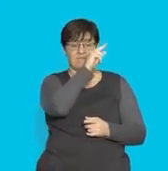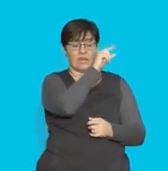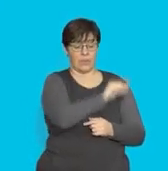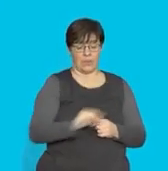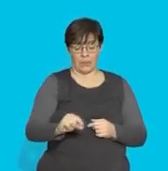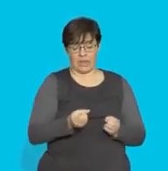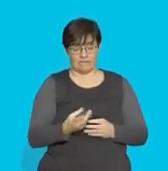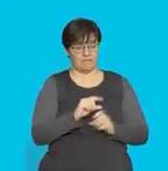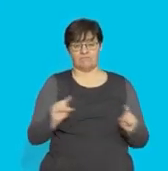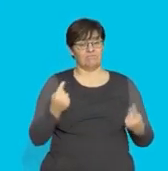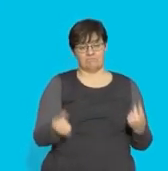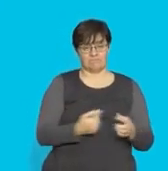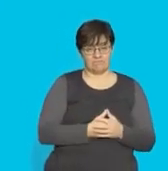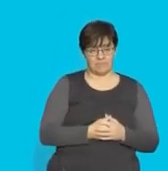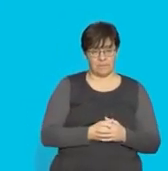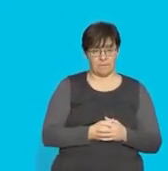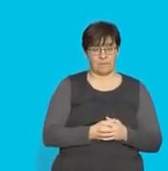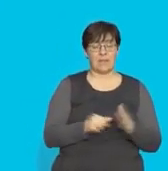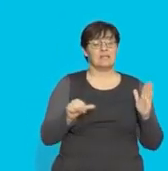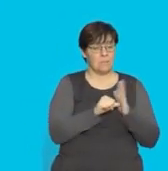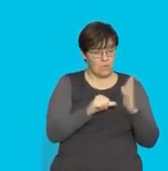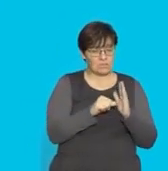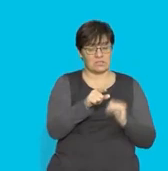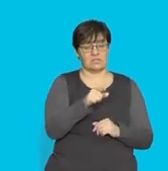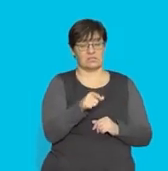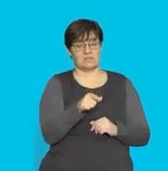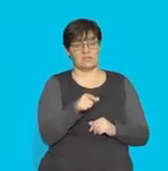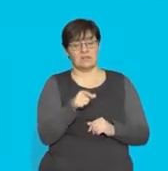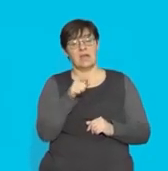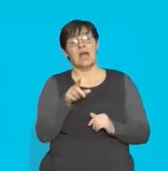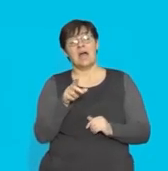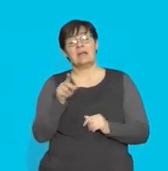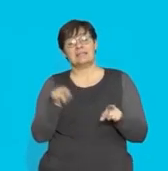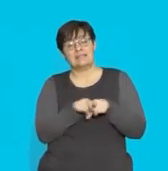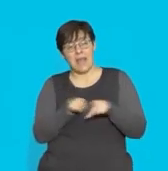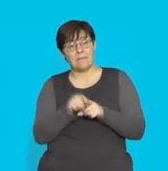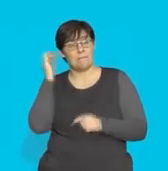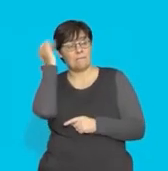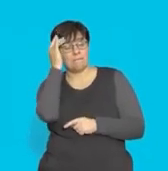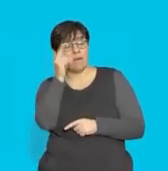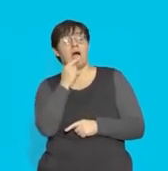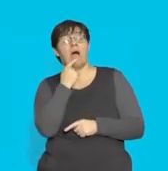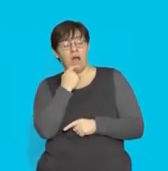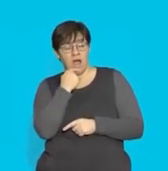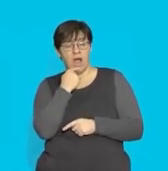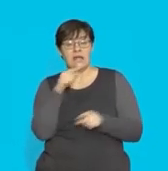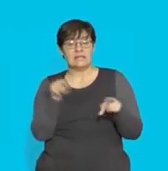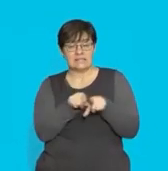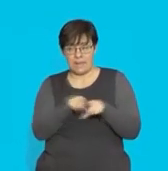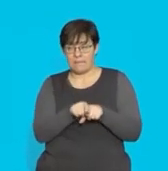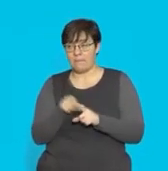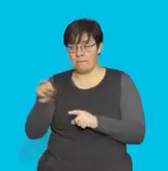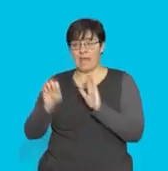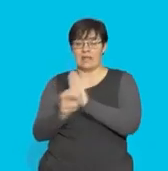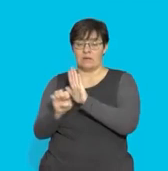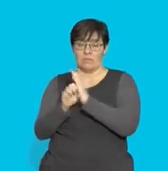an offspring that has that. So that's the key. And again, you can use that same rationale to infer, like